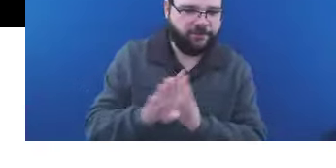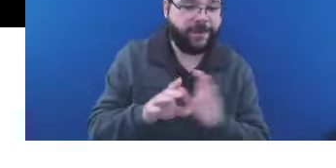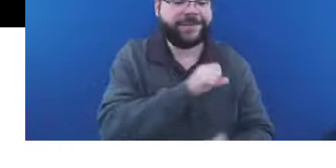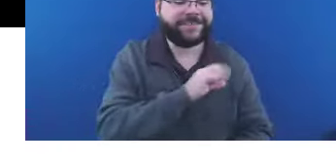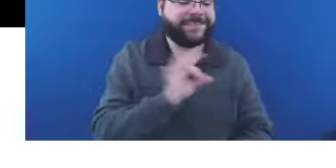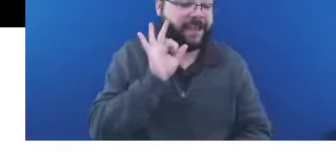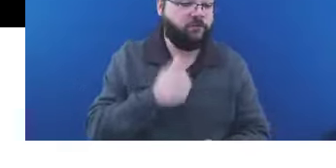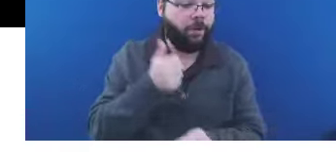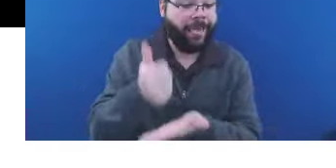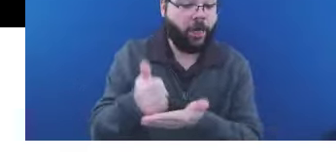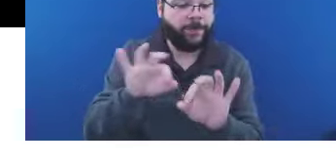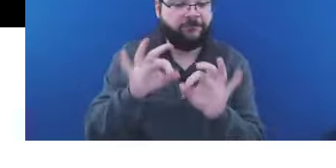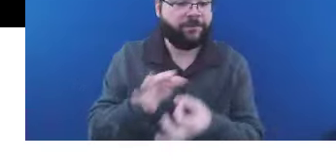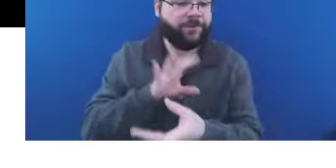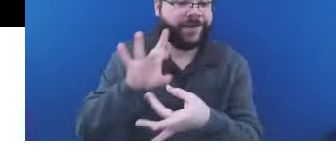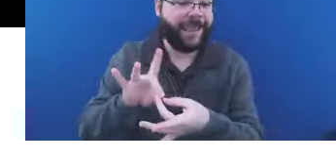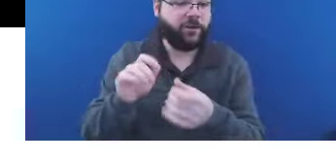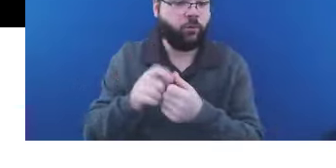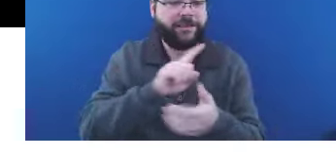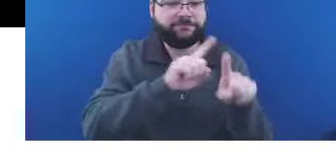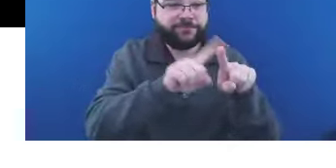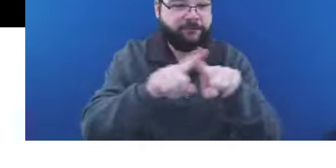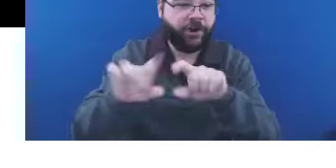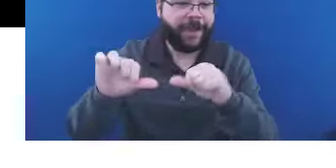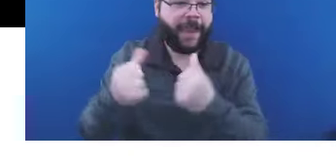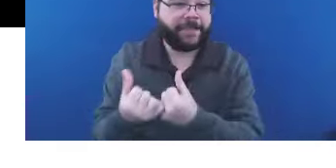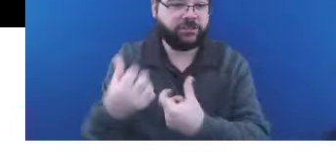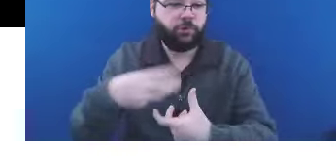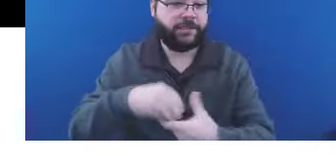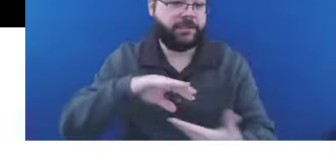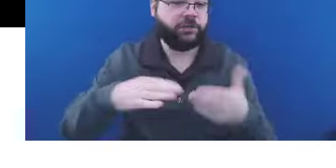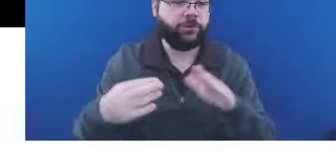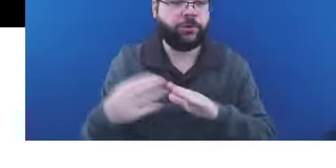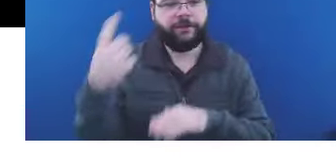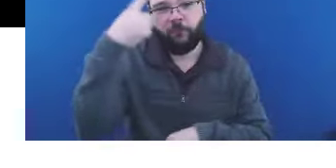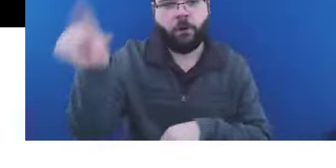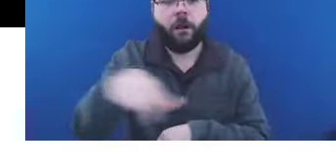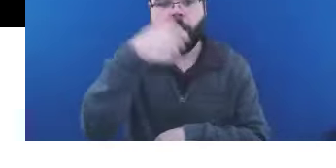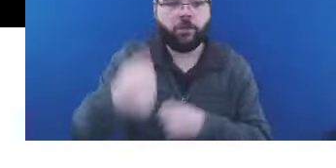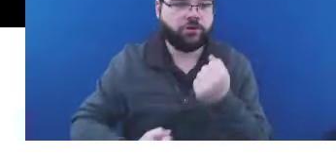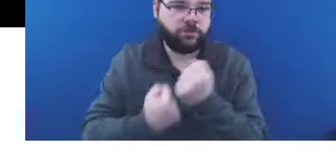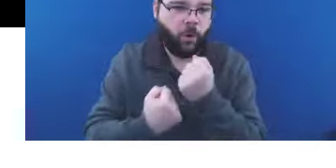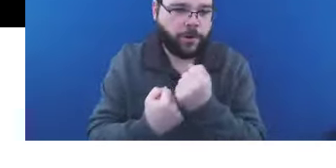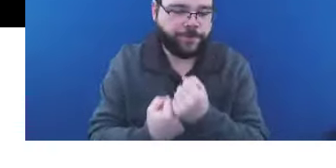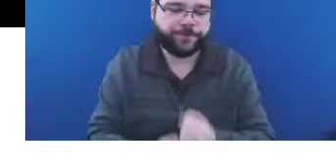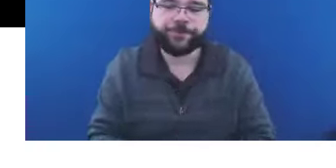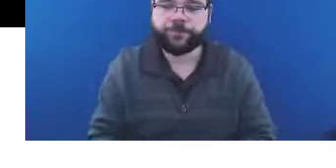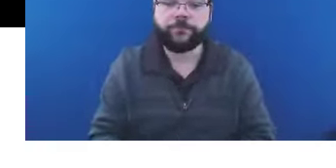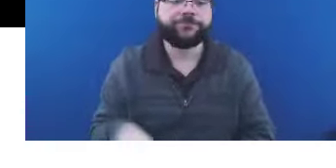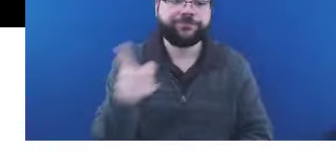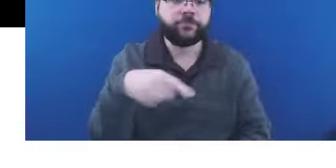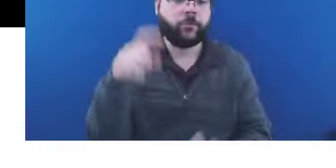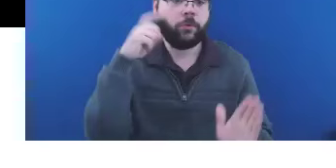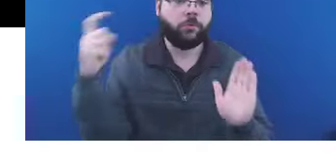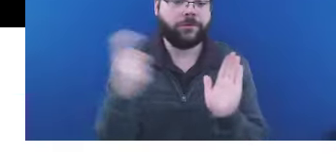with connecting to agencies in our community for other support. And you'll notice that